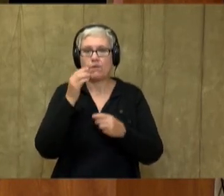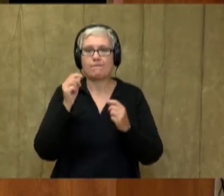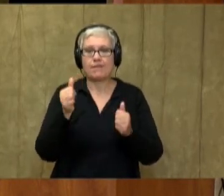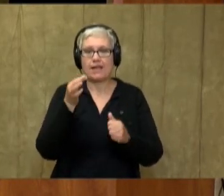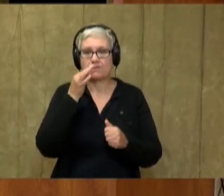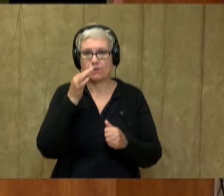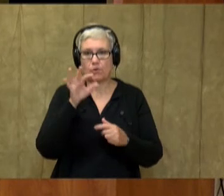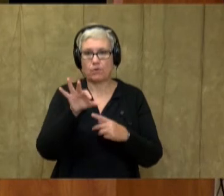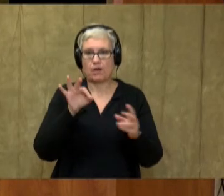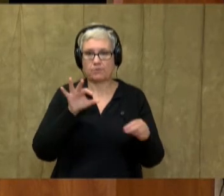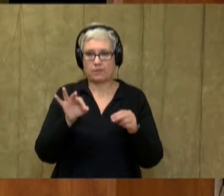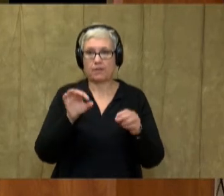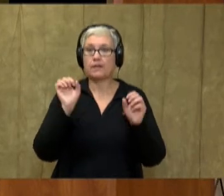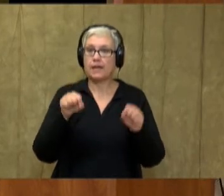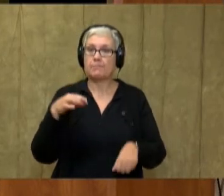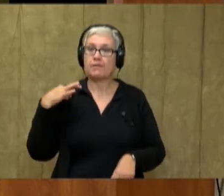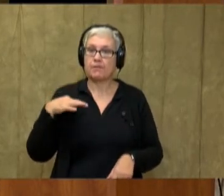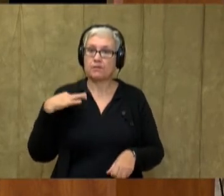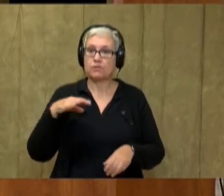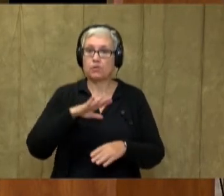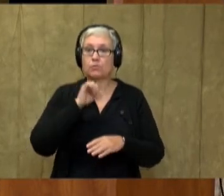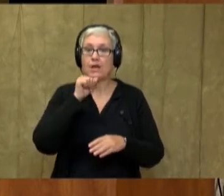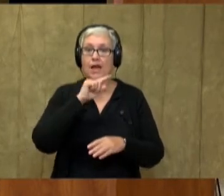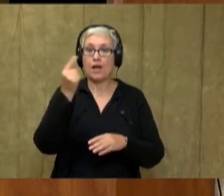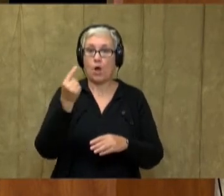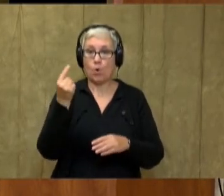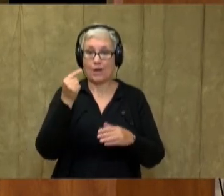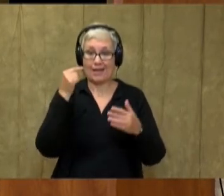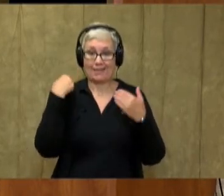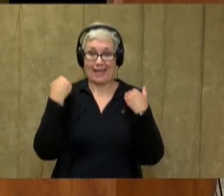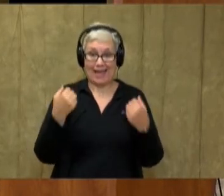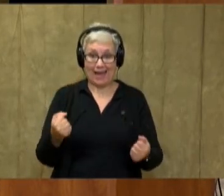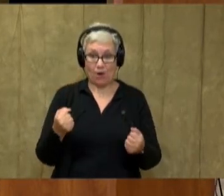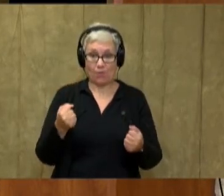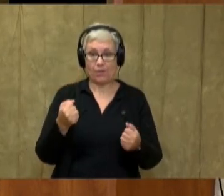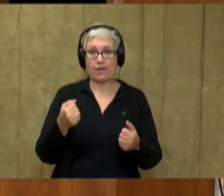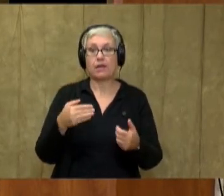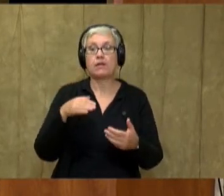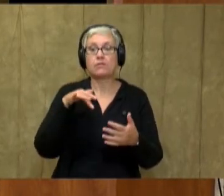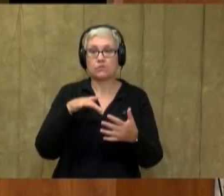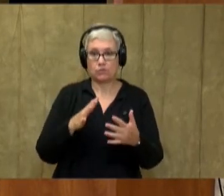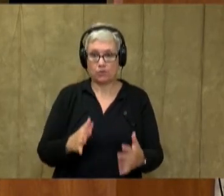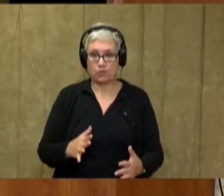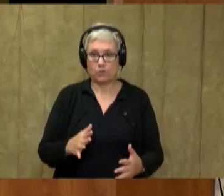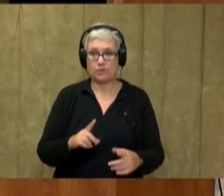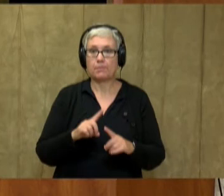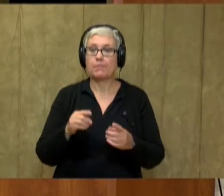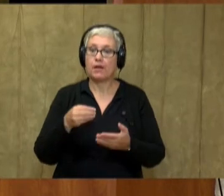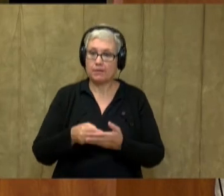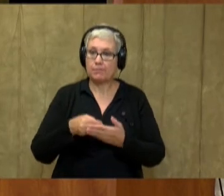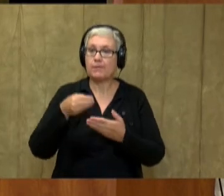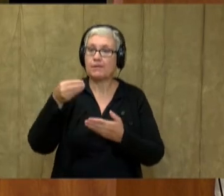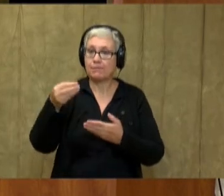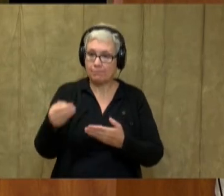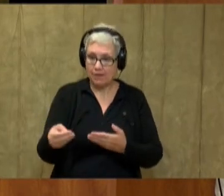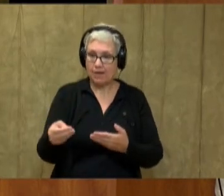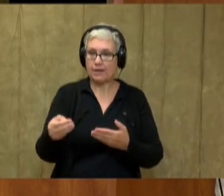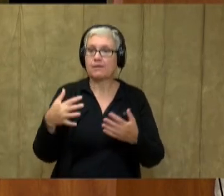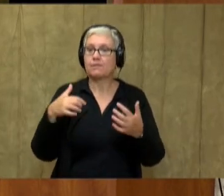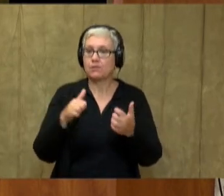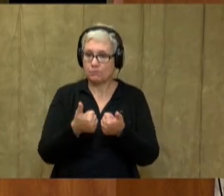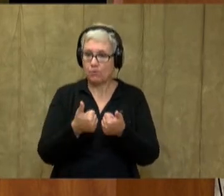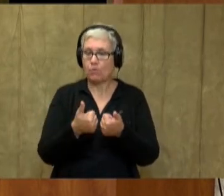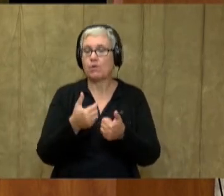beneficial to not only the health and well-being of students, but provide monetary support to those much needed sports and